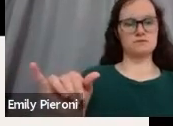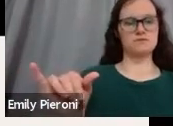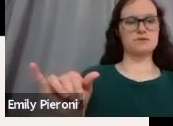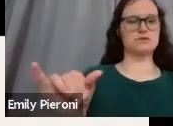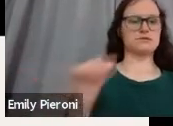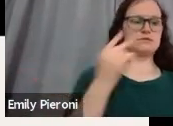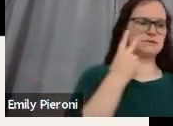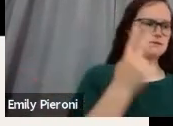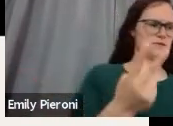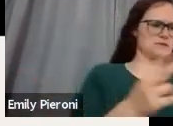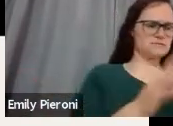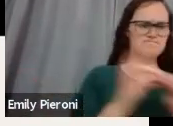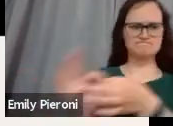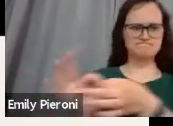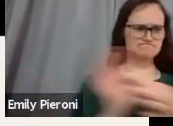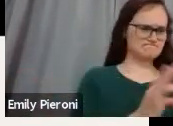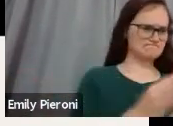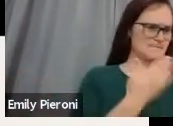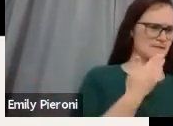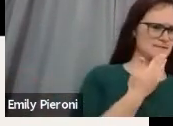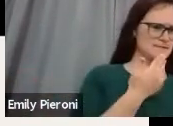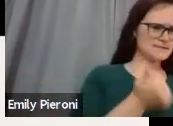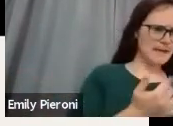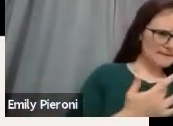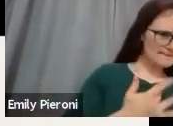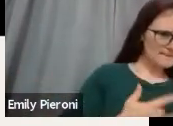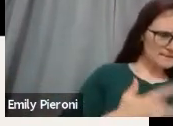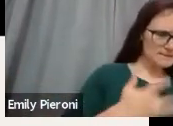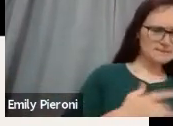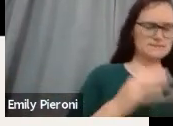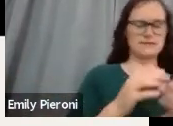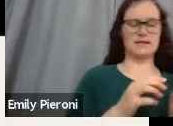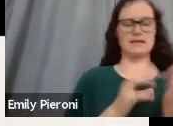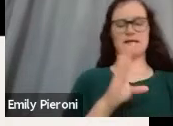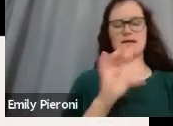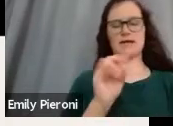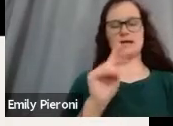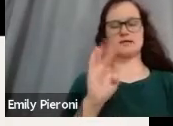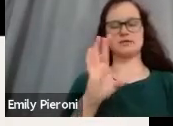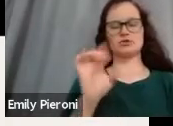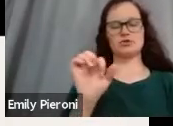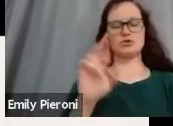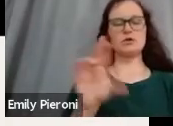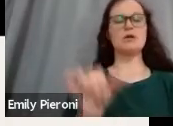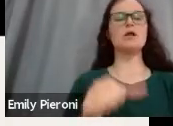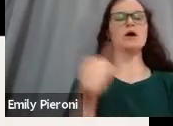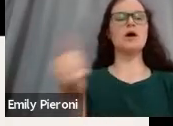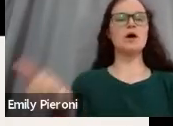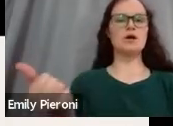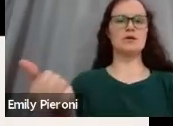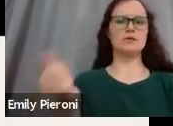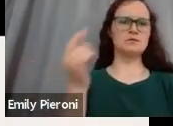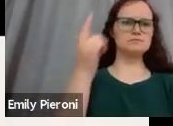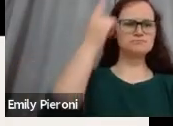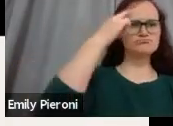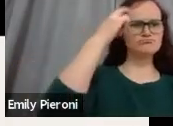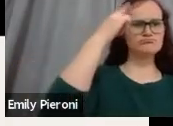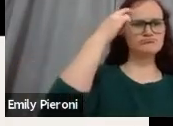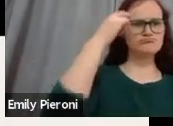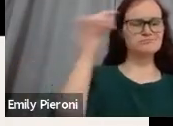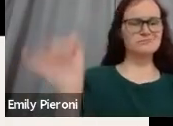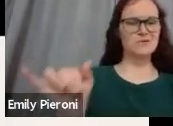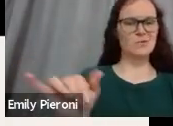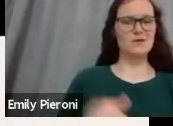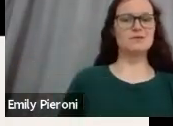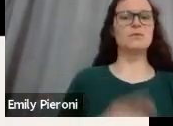diabetes and cancer risk reduction and other human dimensional horticultural curiosities related to the needs